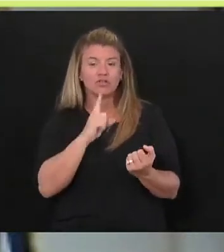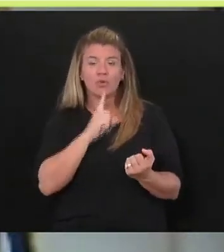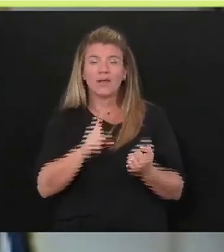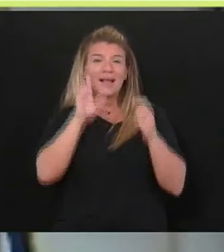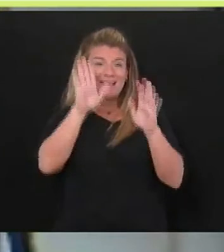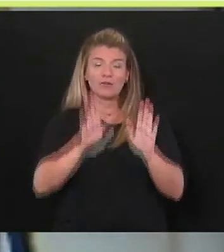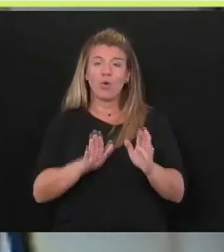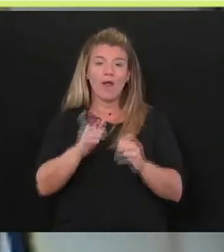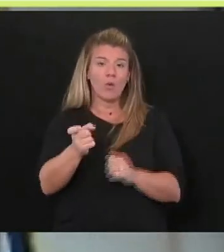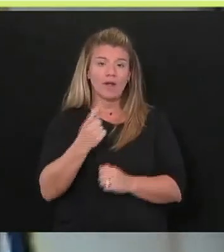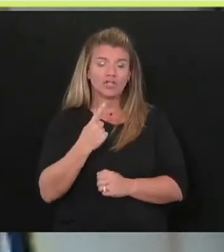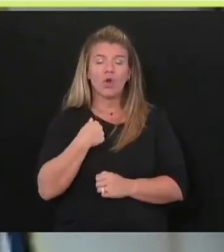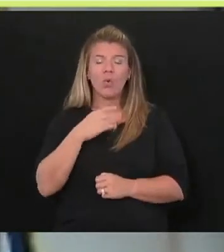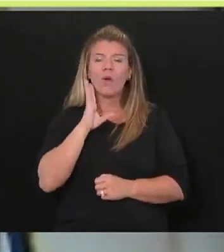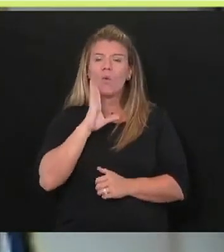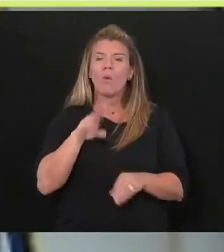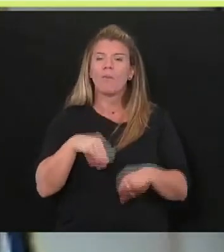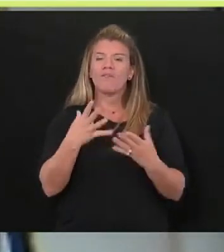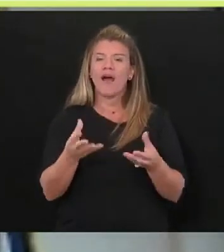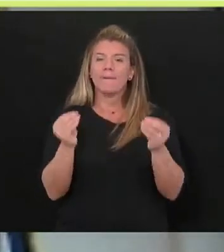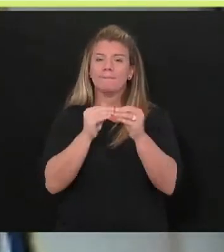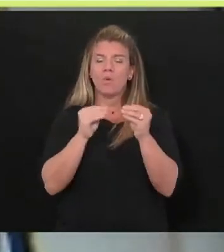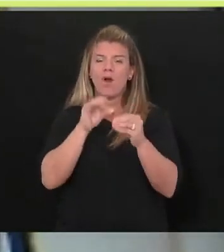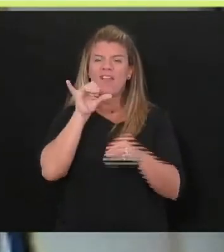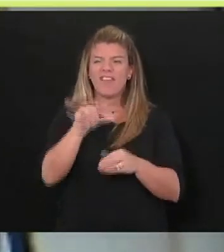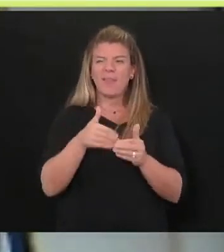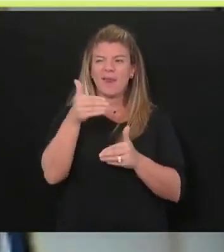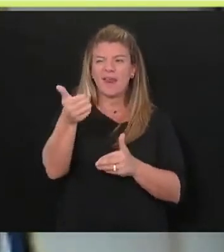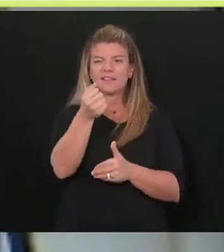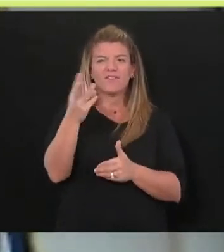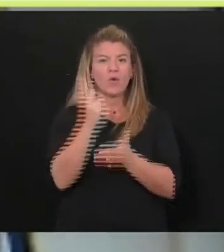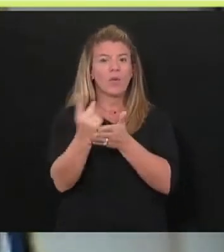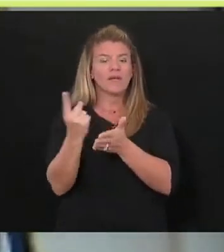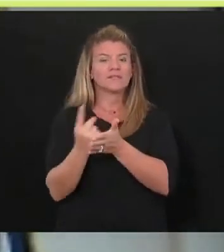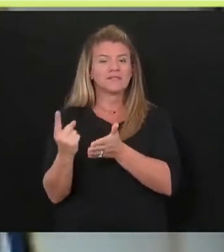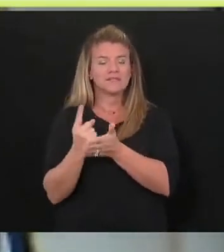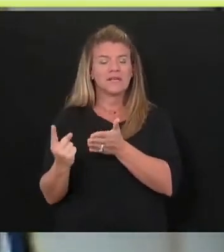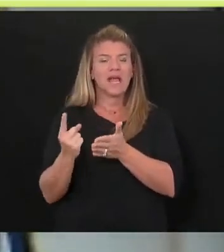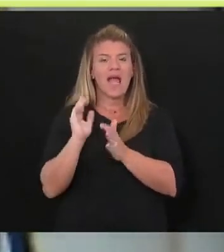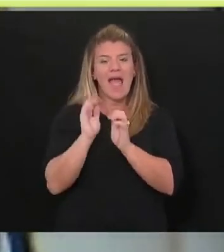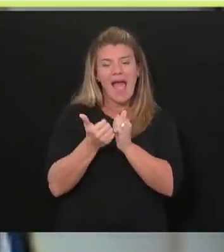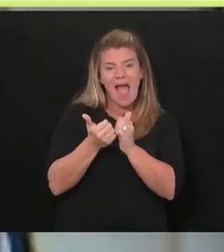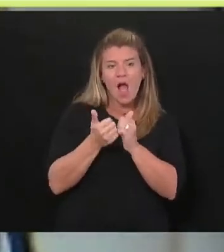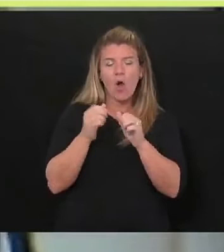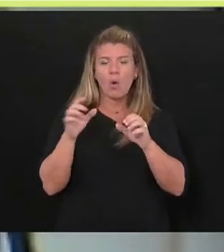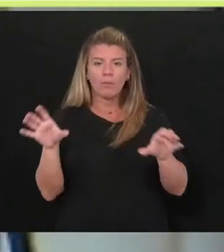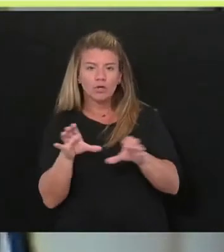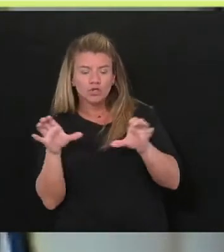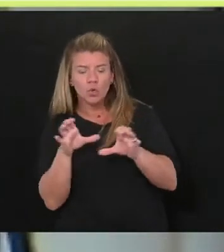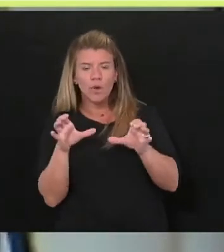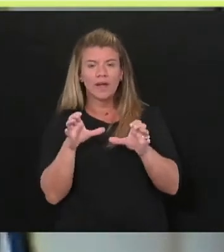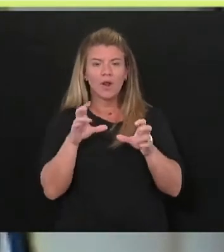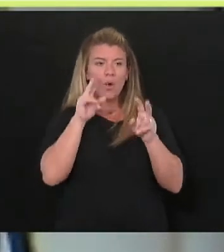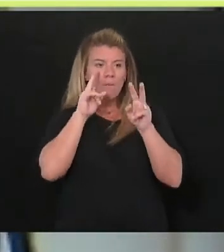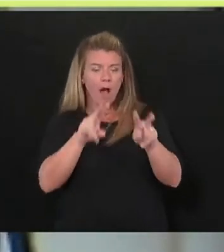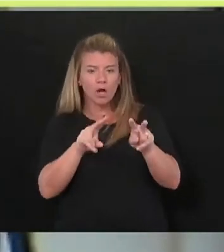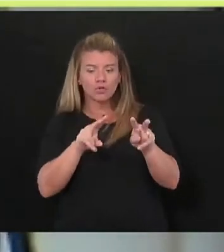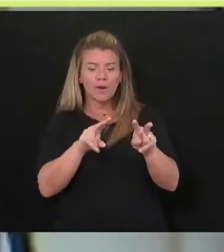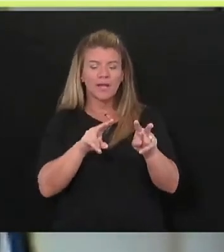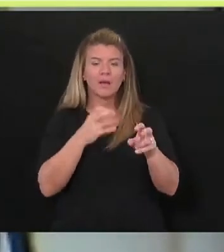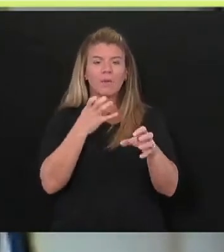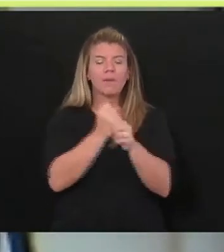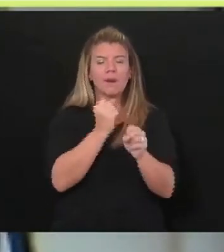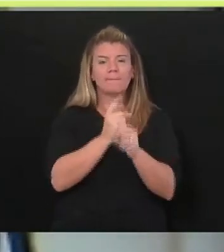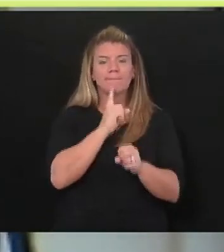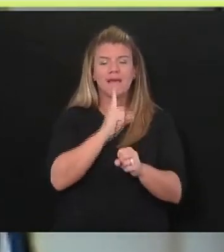great question. We'll try to provide more on that here in the next couple of weeks in terms of what we're doing, what we've been monitoring, and make sure